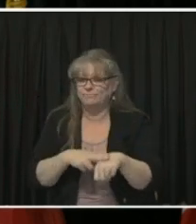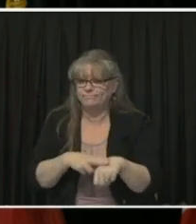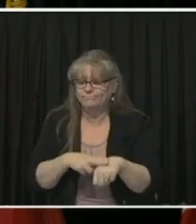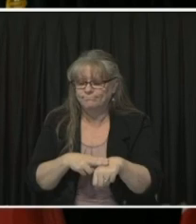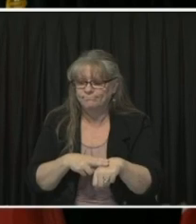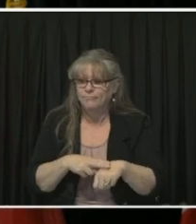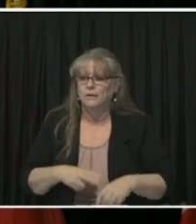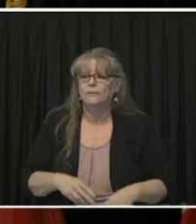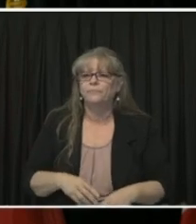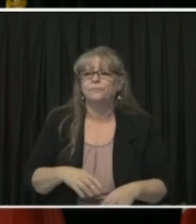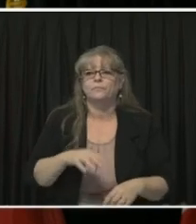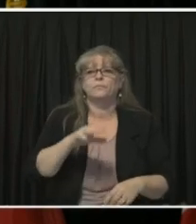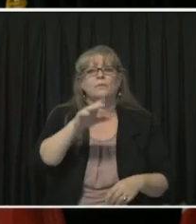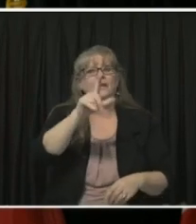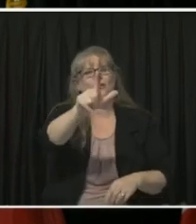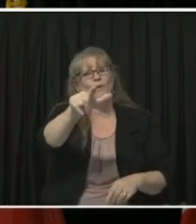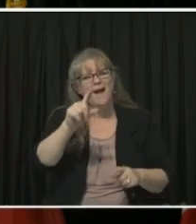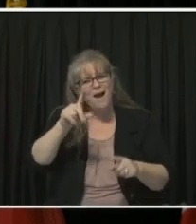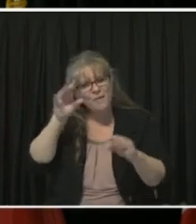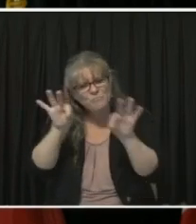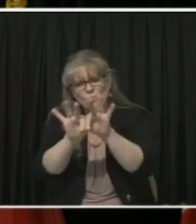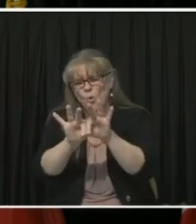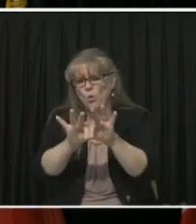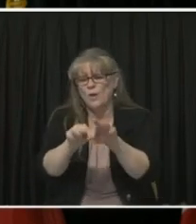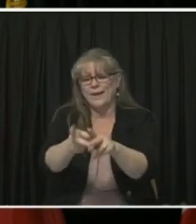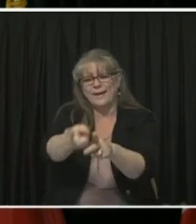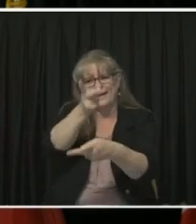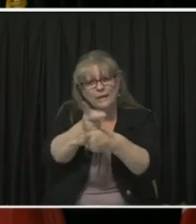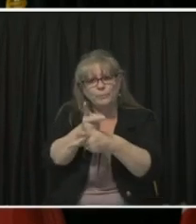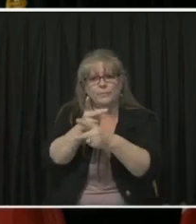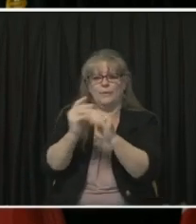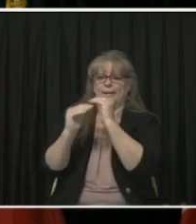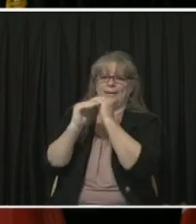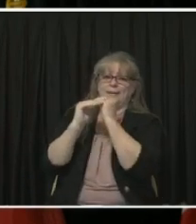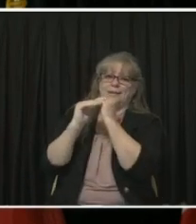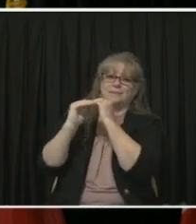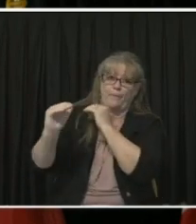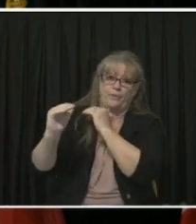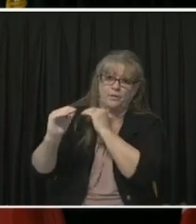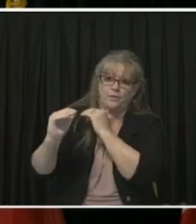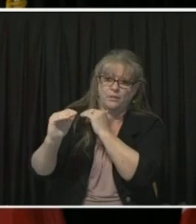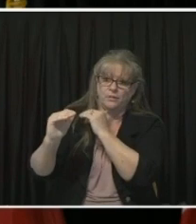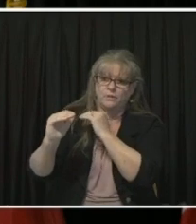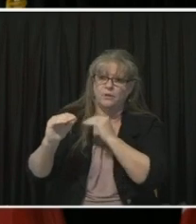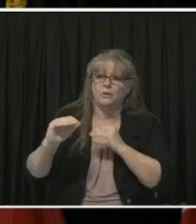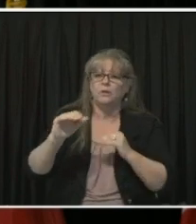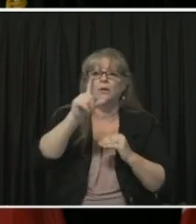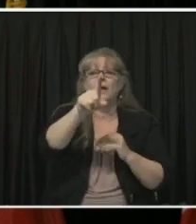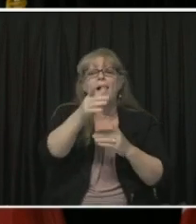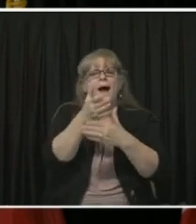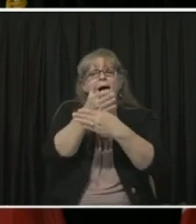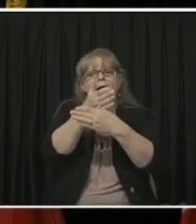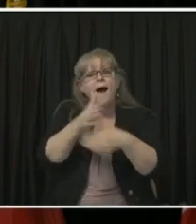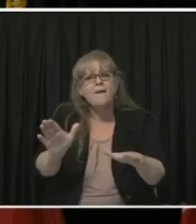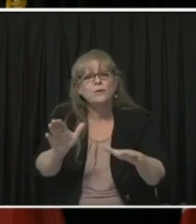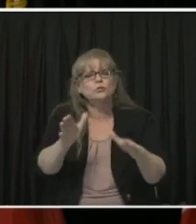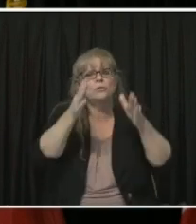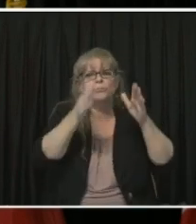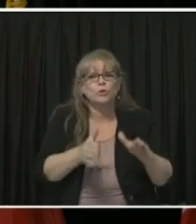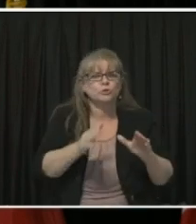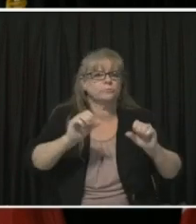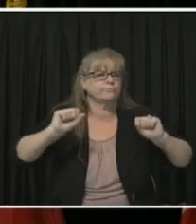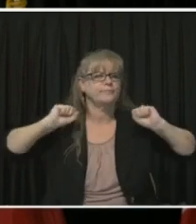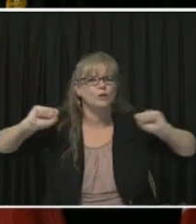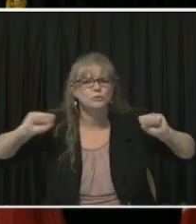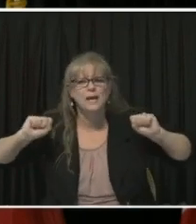amateur, don't just go to practice for a couple months and then they're at their highest level for the year. They have to keep working on it. You know,